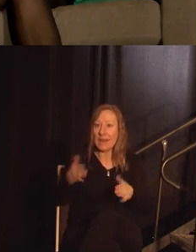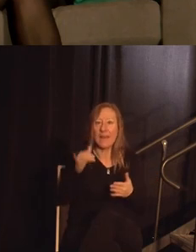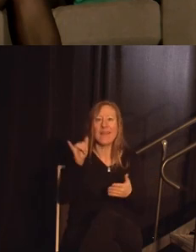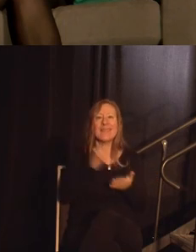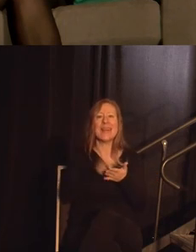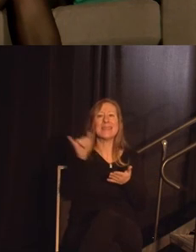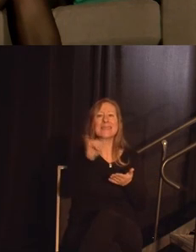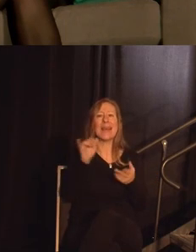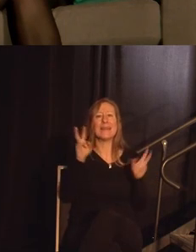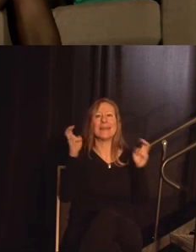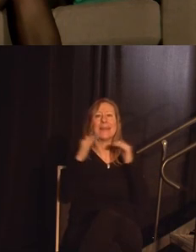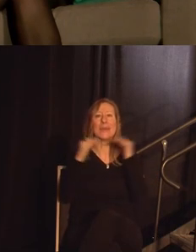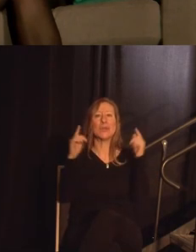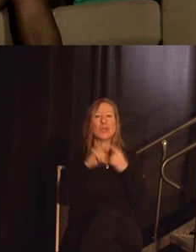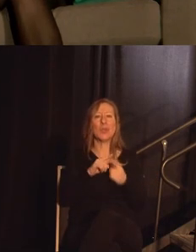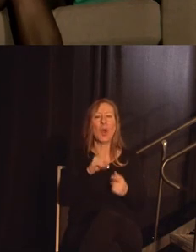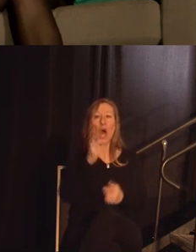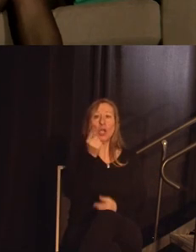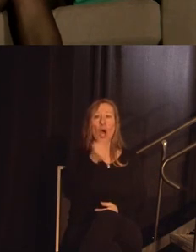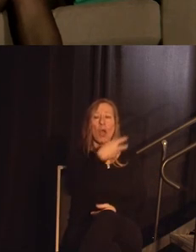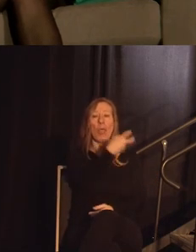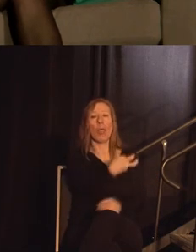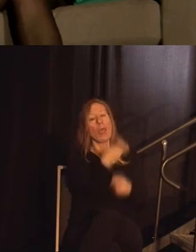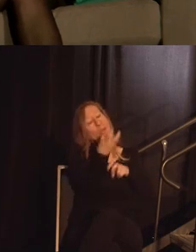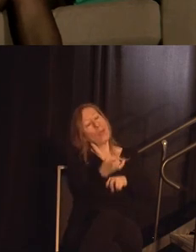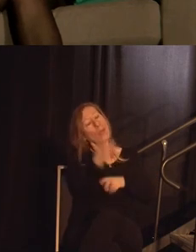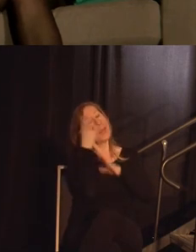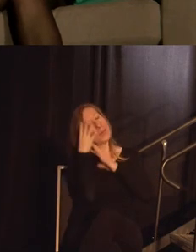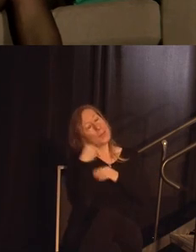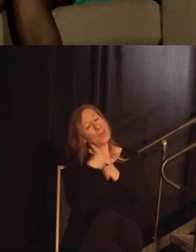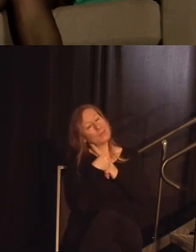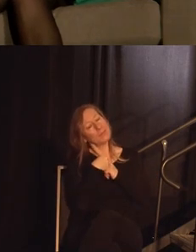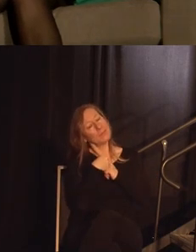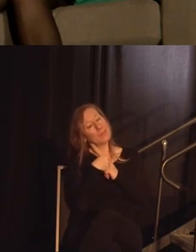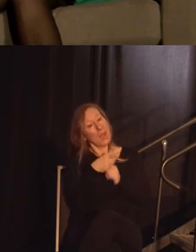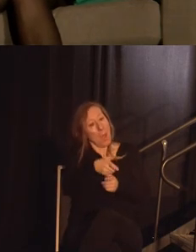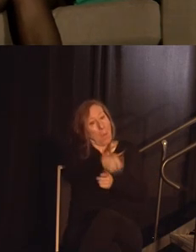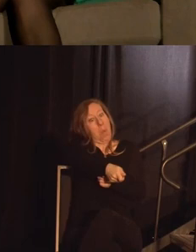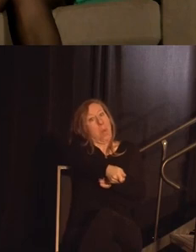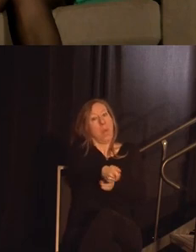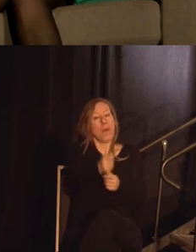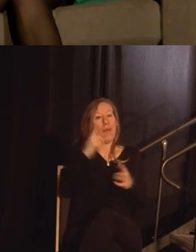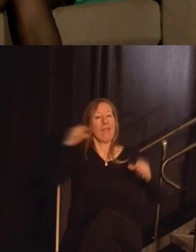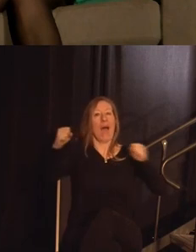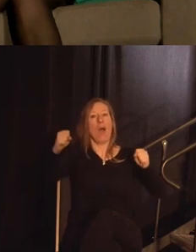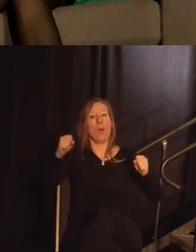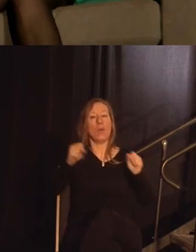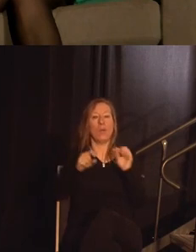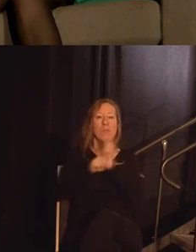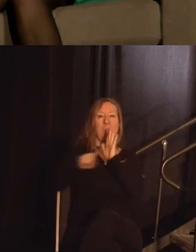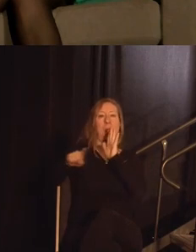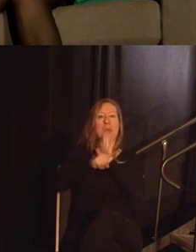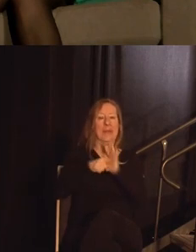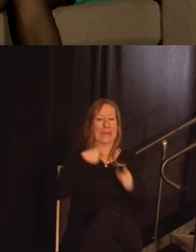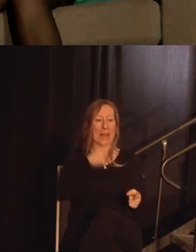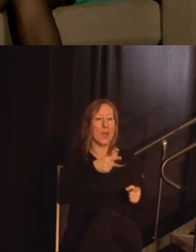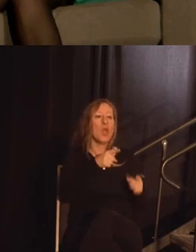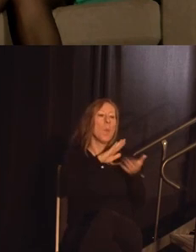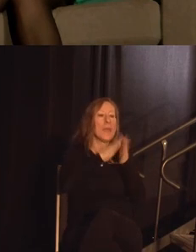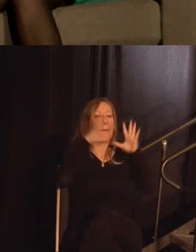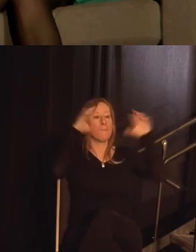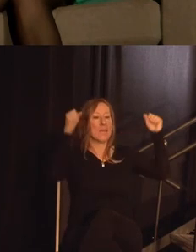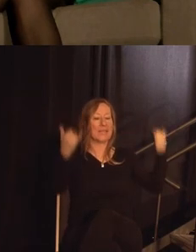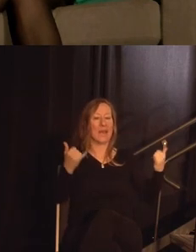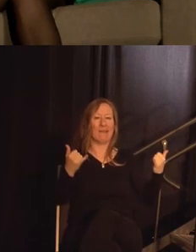dog up with an air horn and telling it that it's president now. I don't know, Uncle Jeff. I'm still kind of working on figuring out how to handle